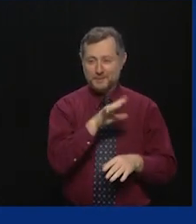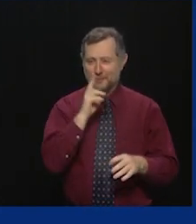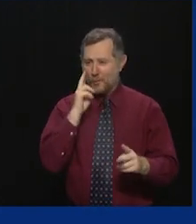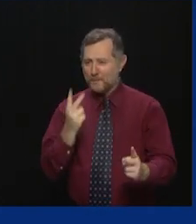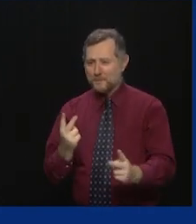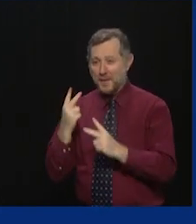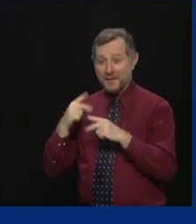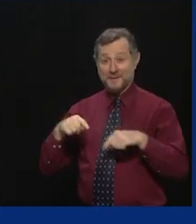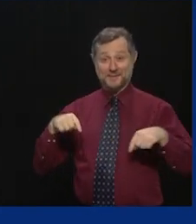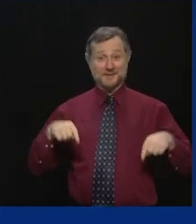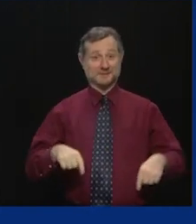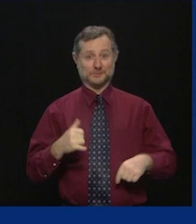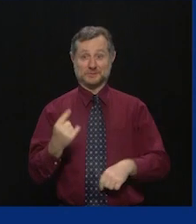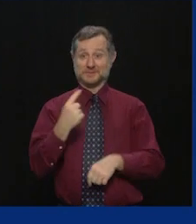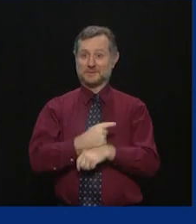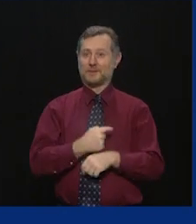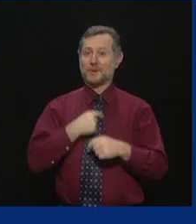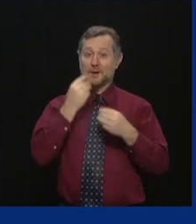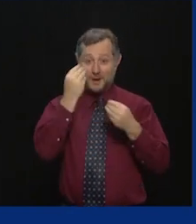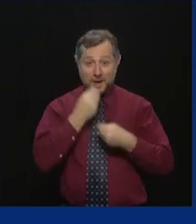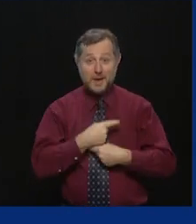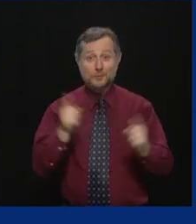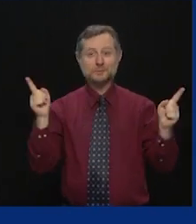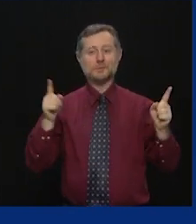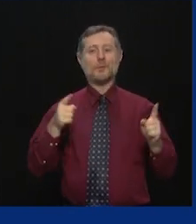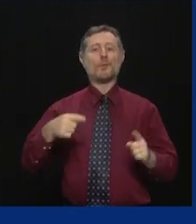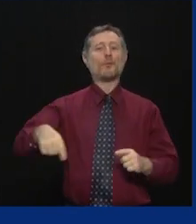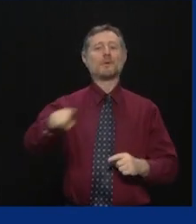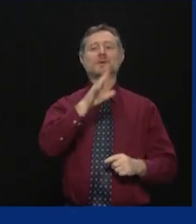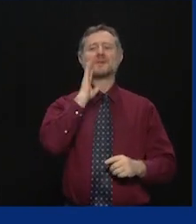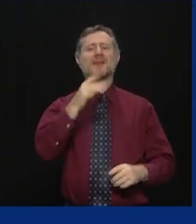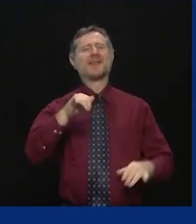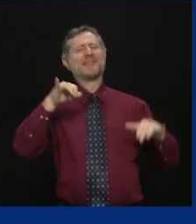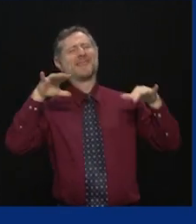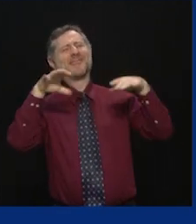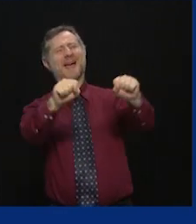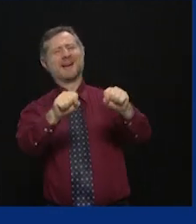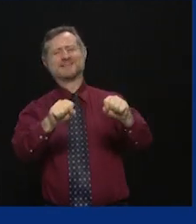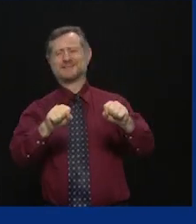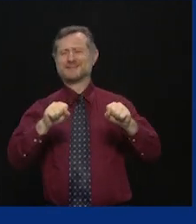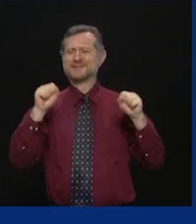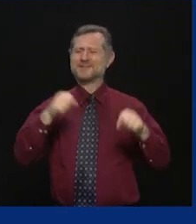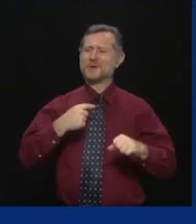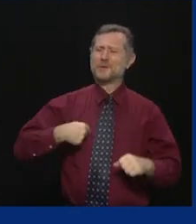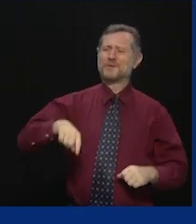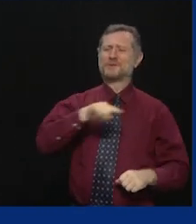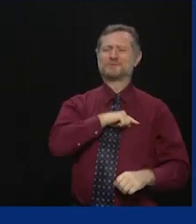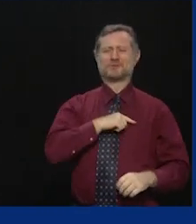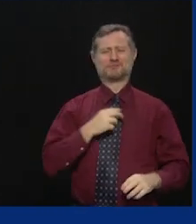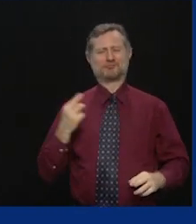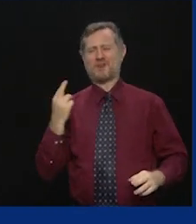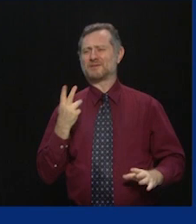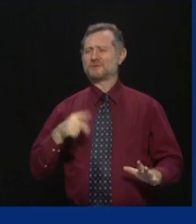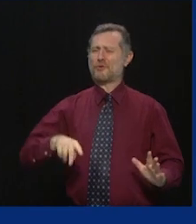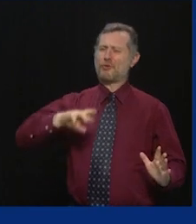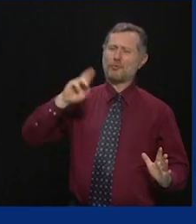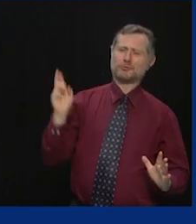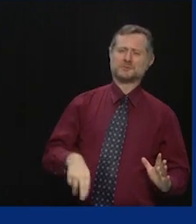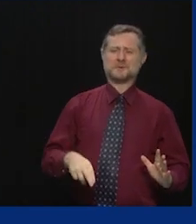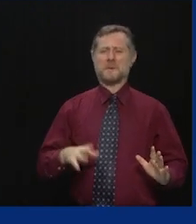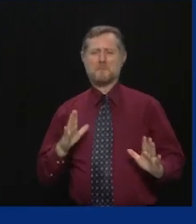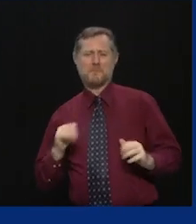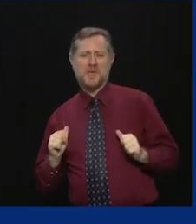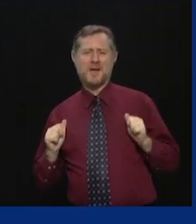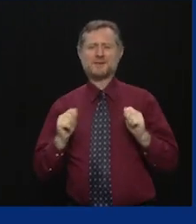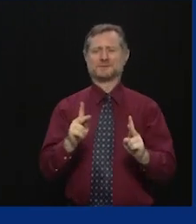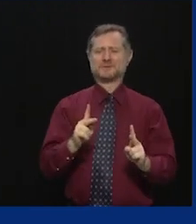announcement and say, yes, this was the day we realized that the comeback of Rochester is real. It's happening